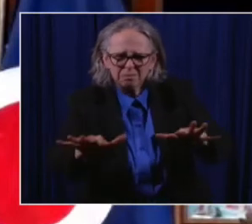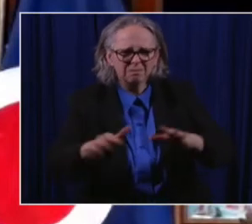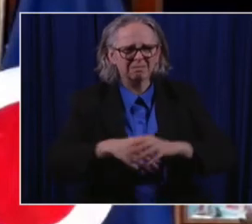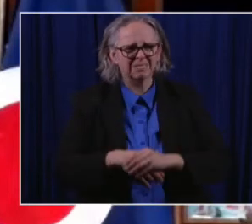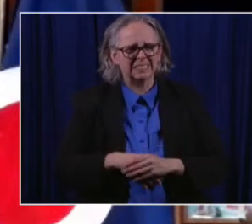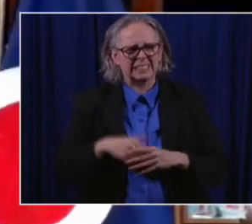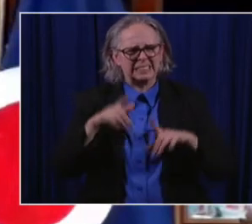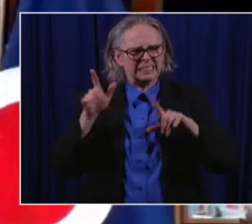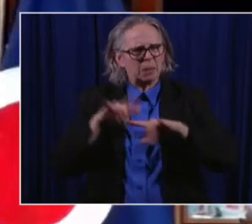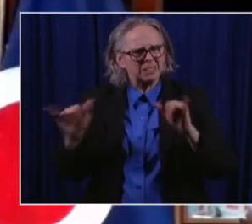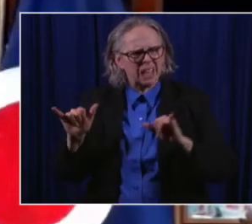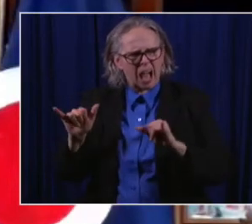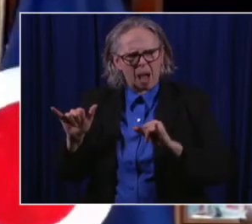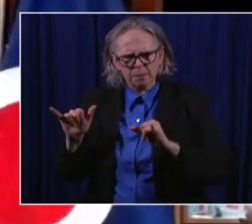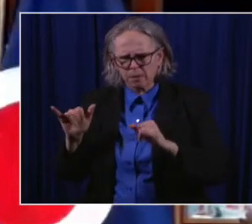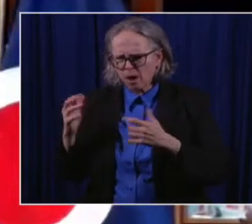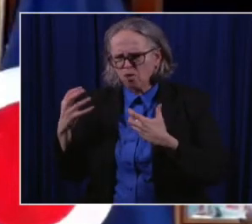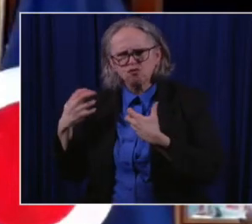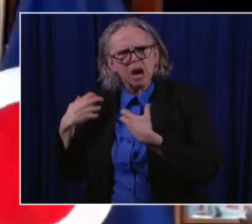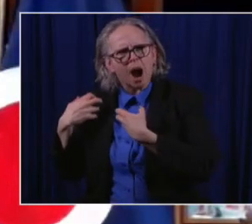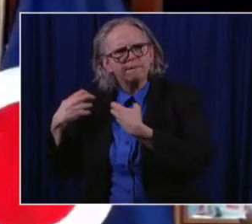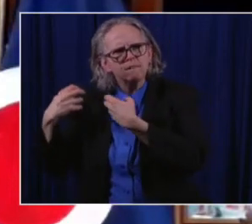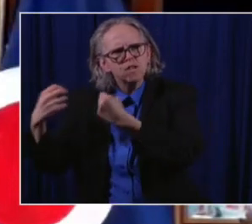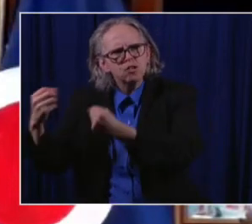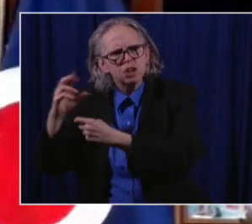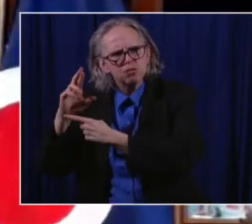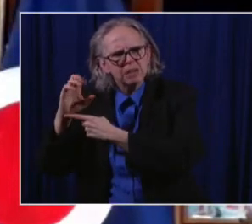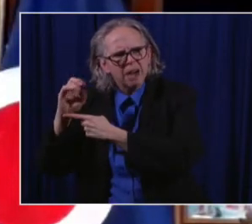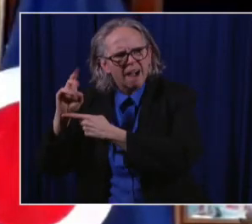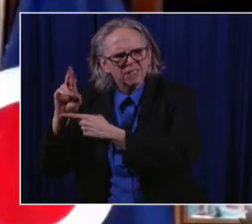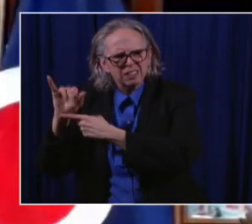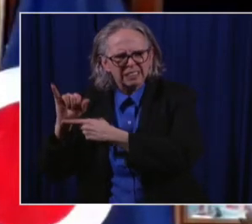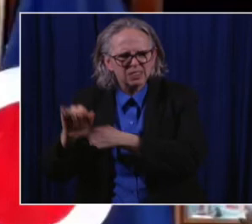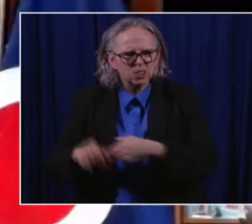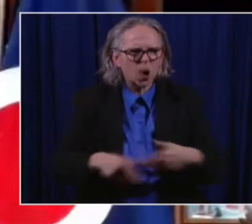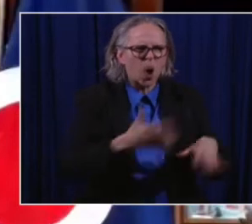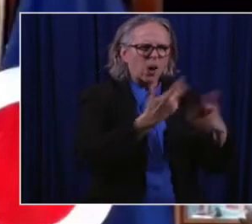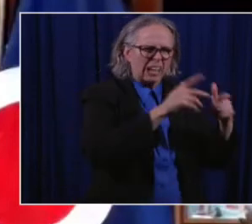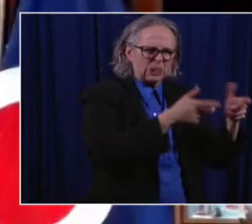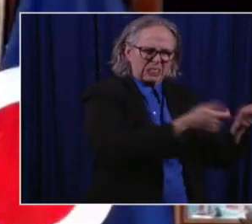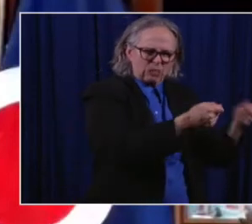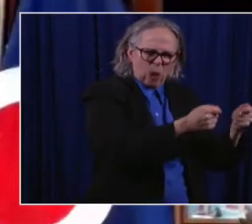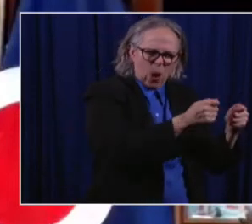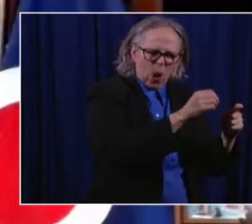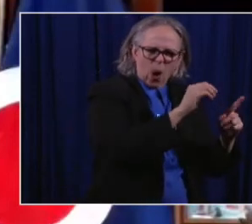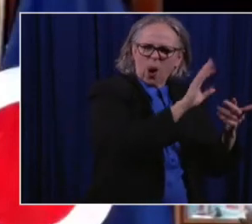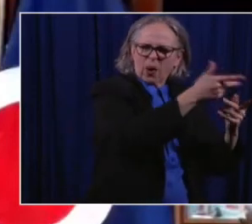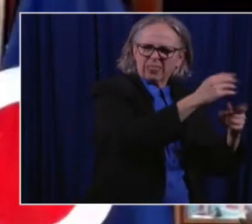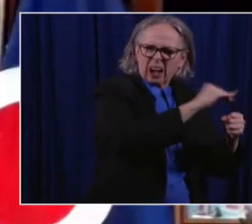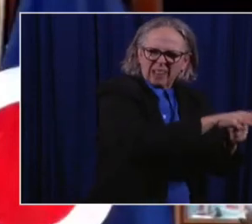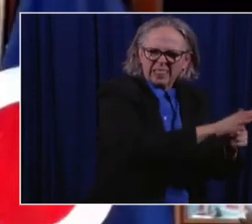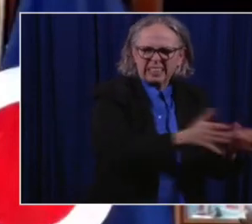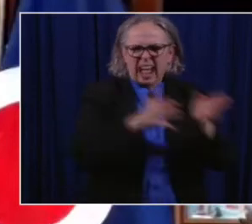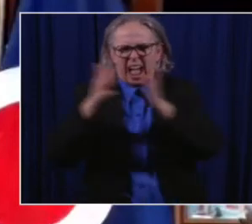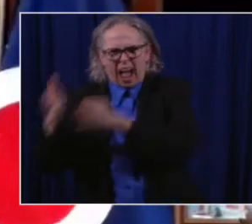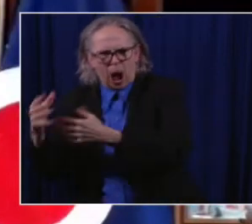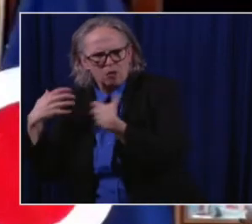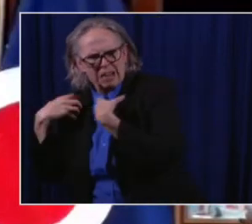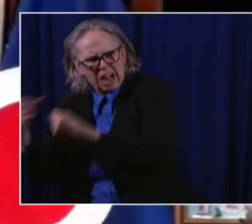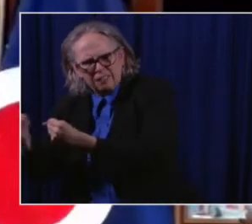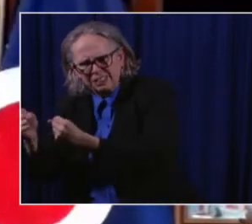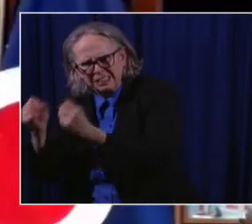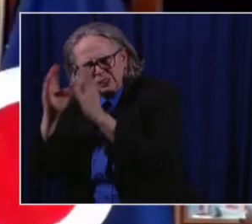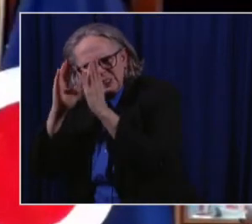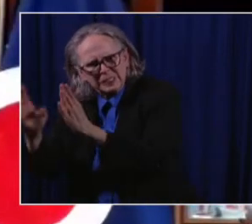of this from an economic and educational point of view. A little bit of good news. We always worry